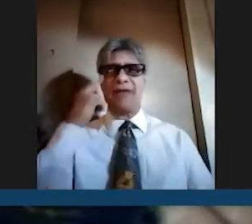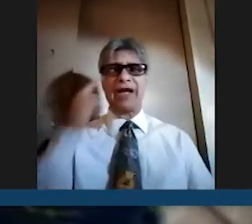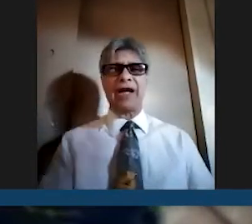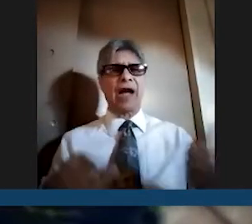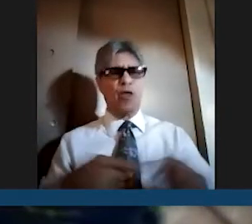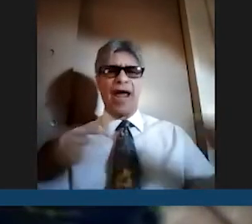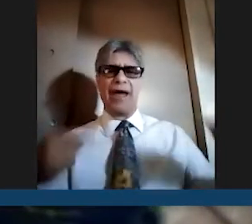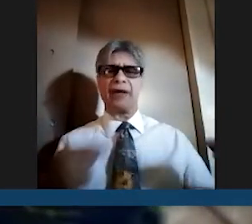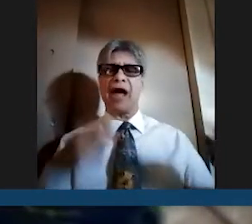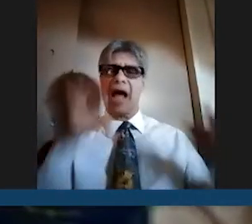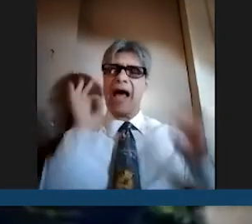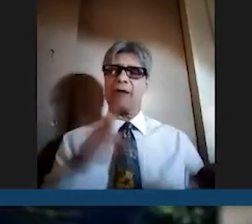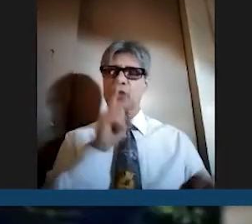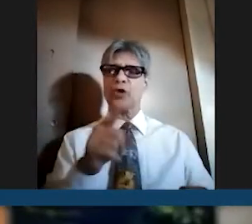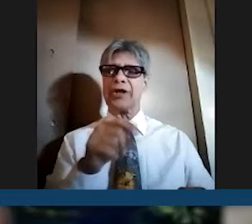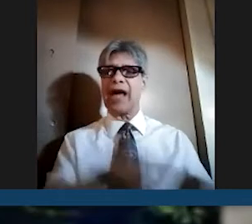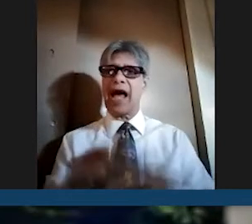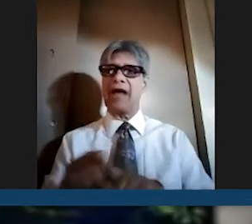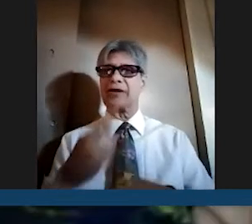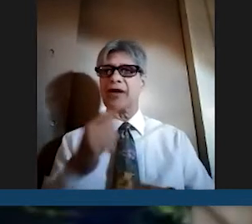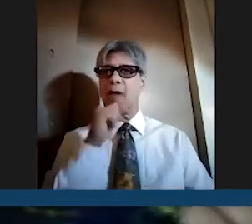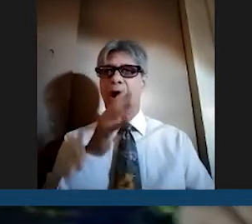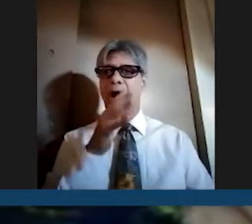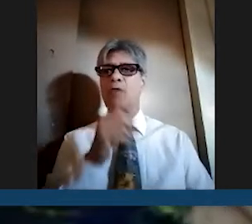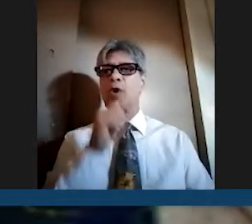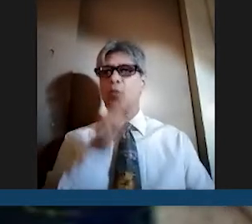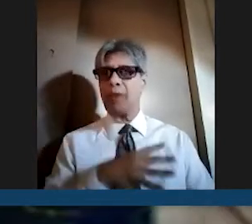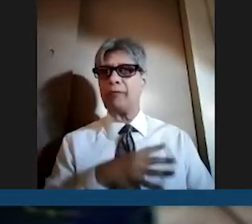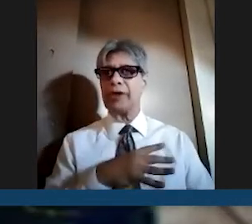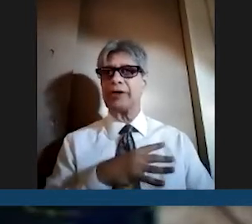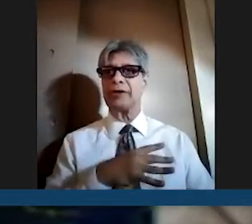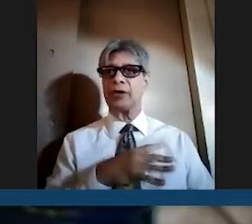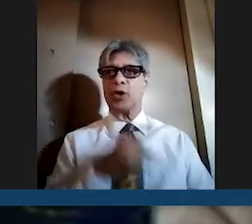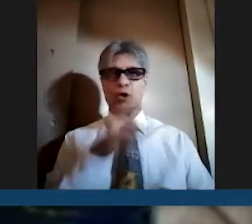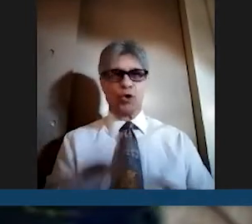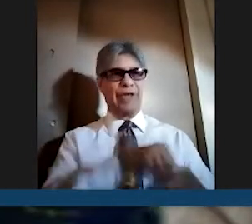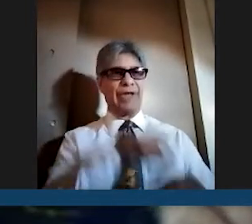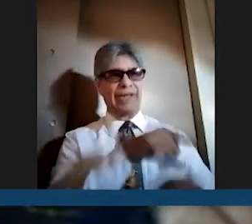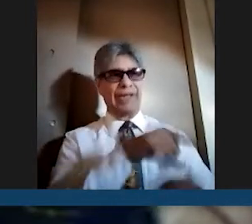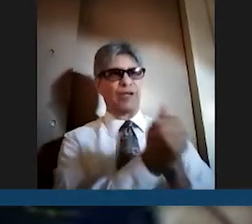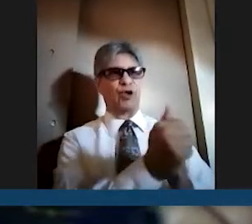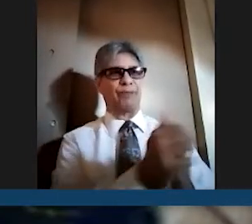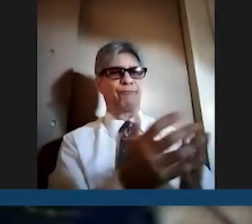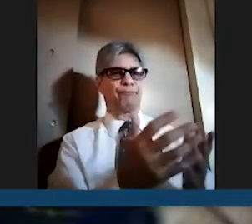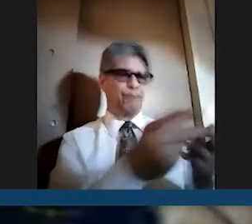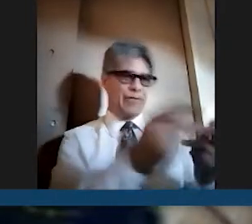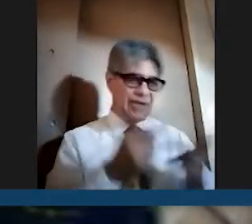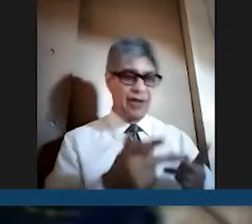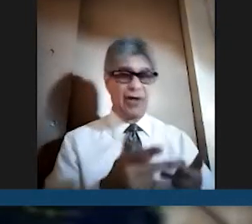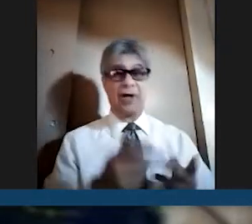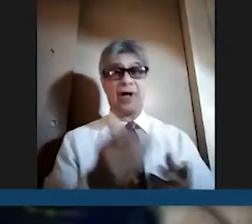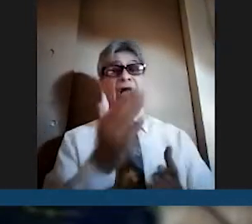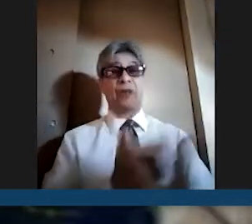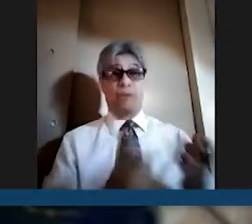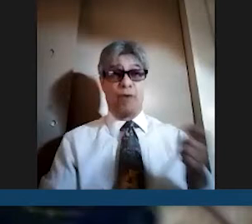know, as the Hmong woman who is in these different leadership positions, sometimes, you know, some of the hardest pushback comes from Hmong